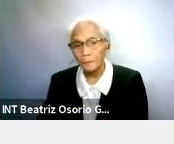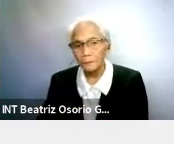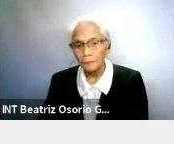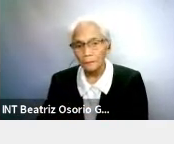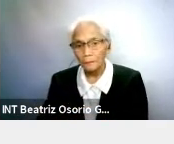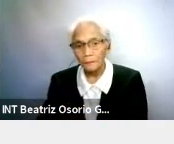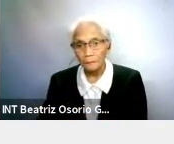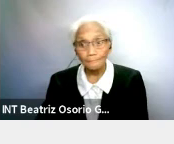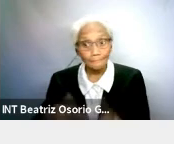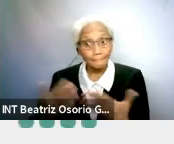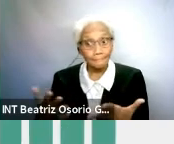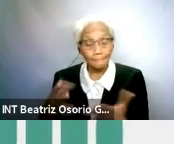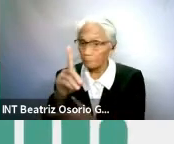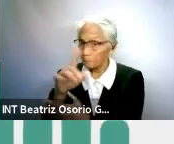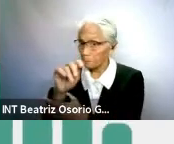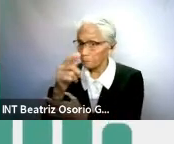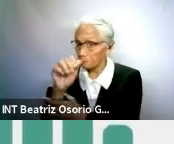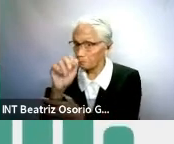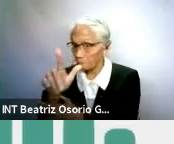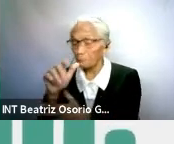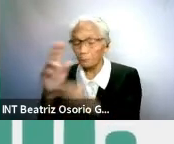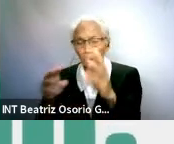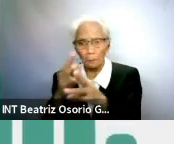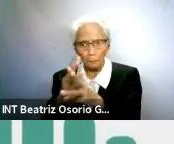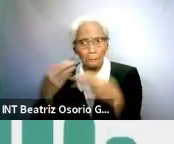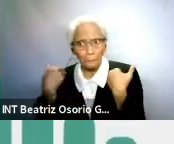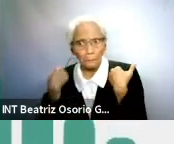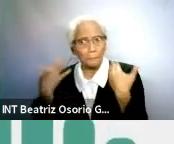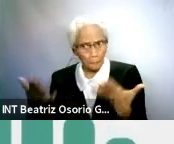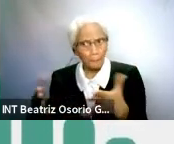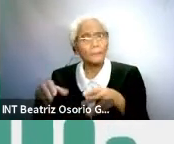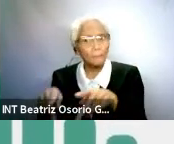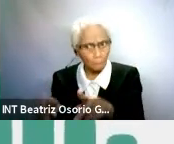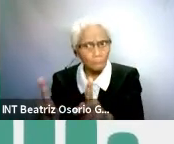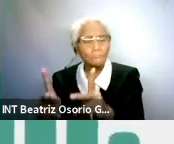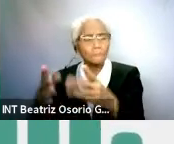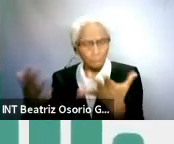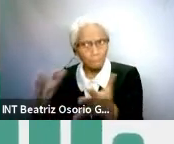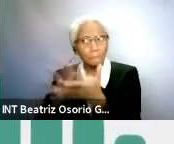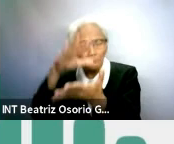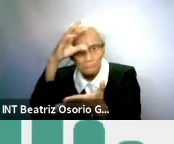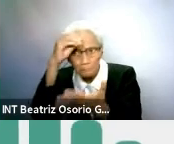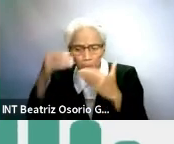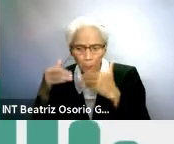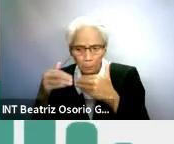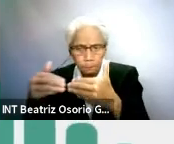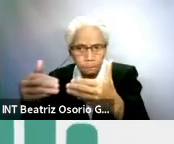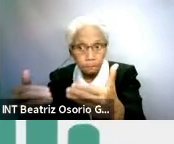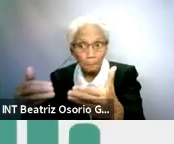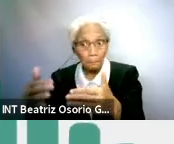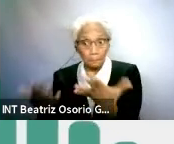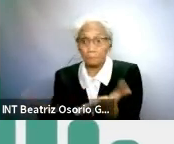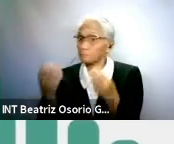In the digital world, on one hand, there are countless opportunities to grow, learn, and move forward, but there are also many